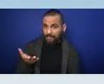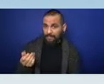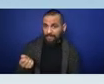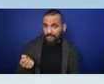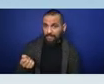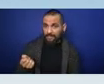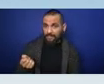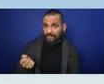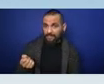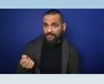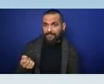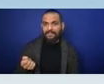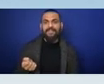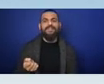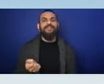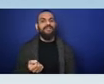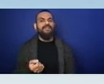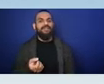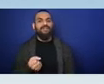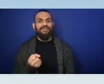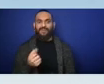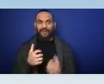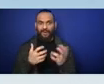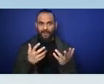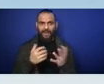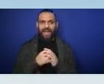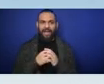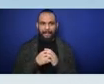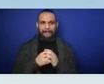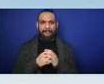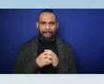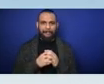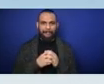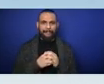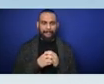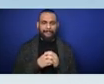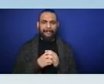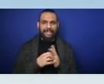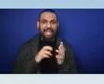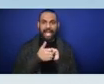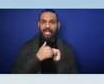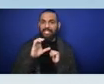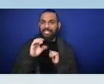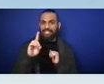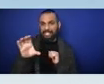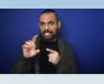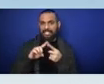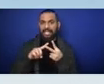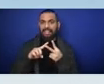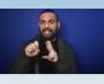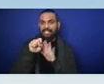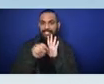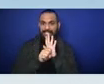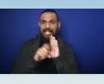The question is, where will young people be able to get the shots? When will young people be able to get the shot?